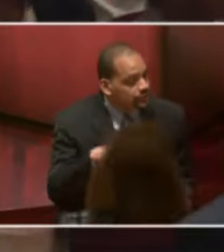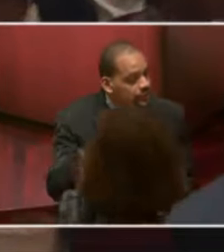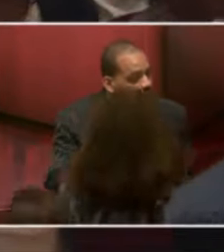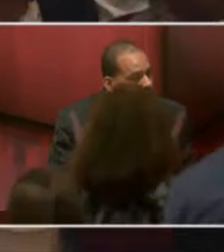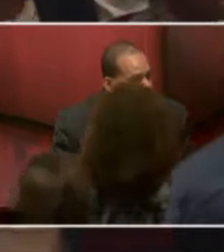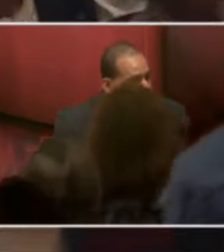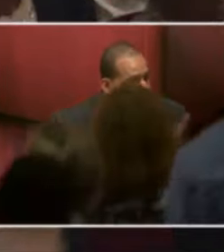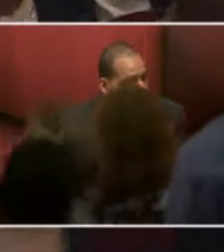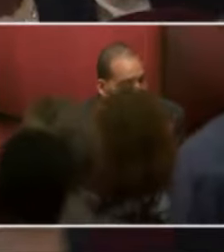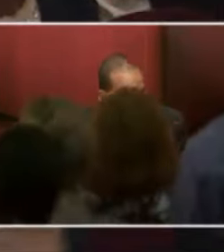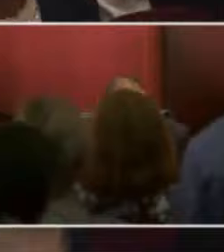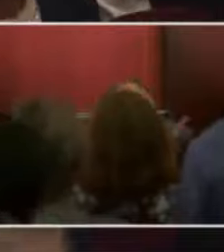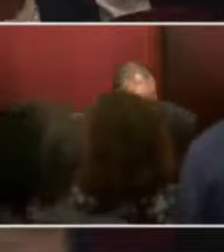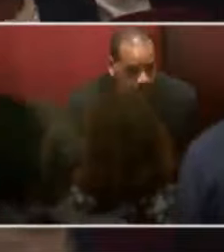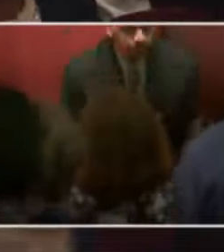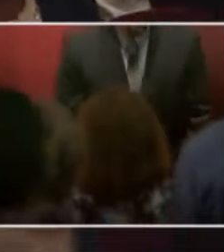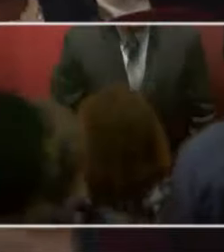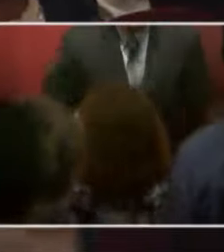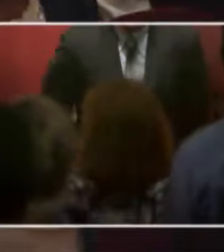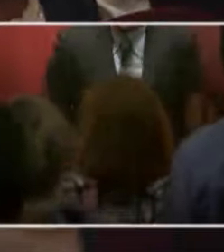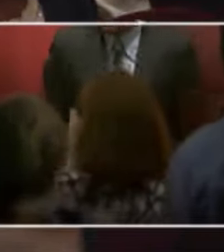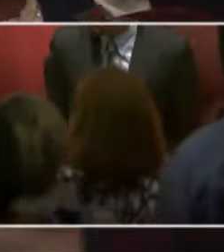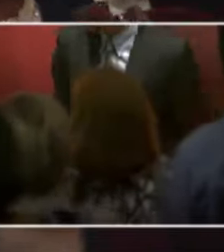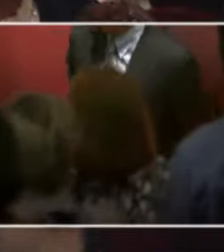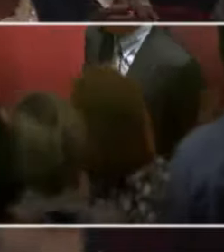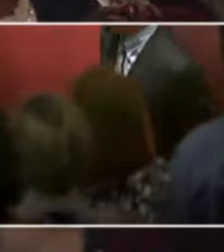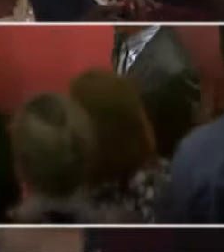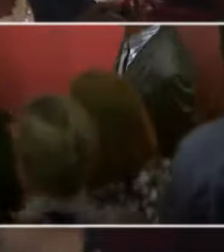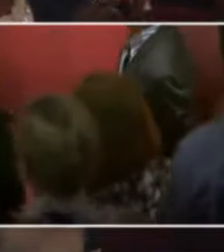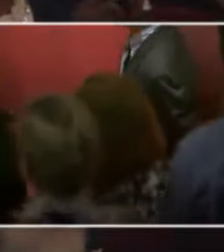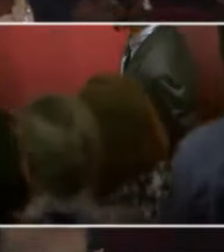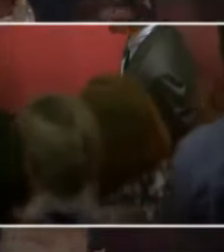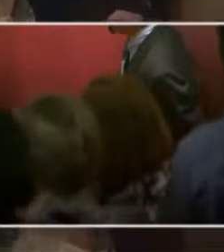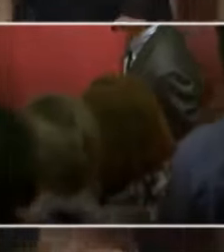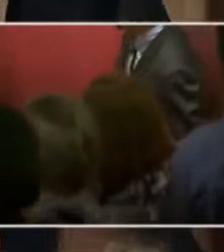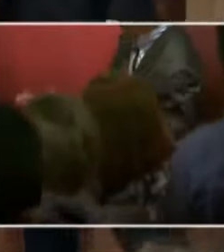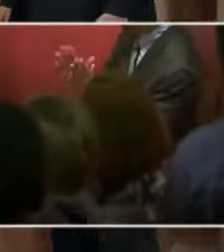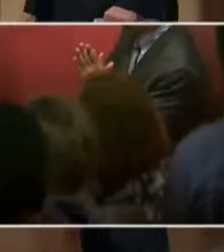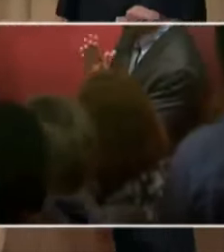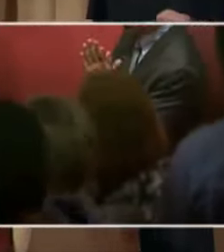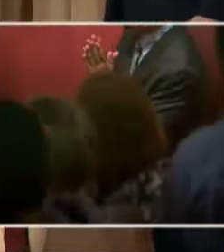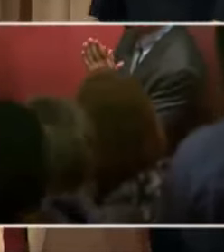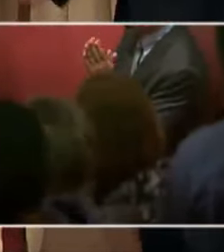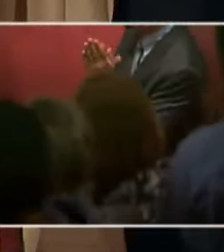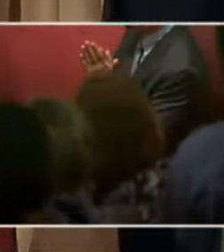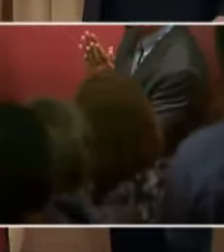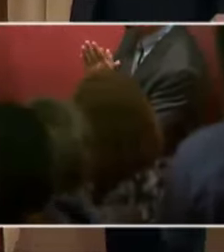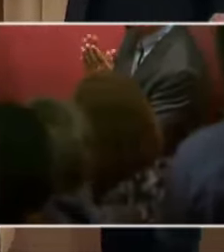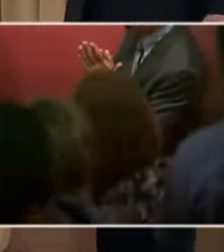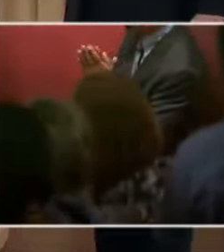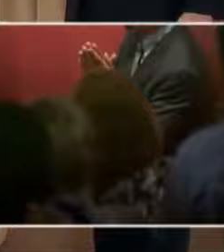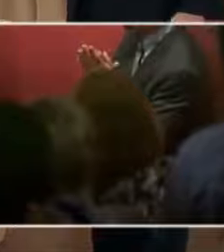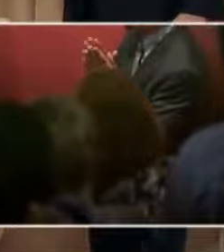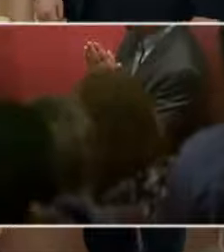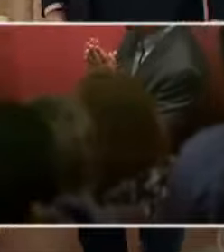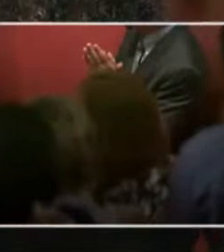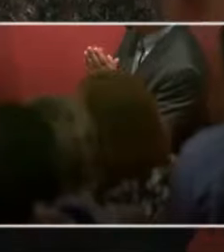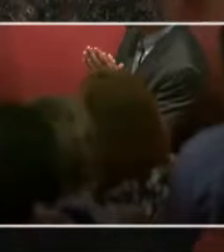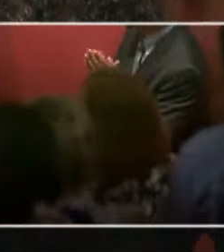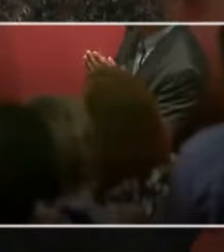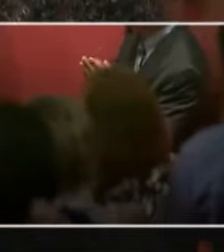were segregated? Well, I must tell you, it was not simple, not